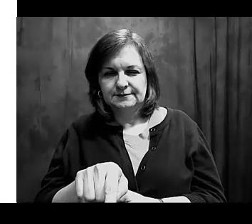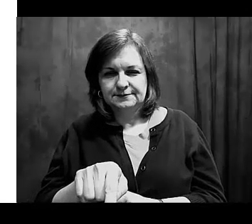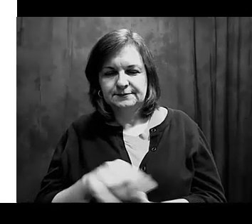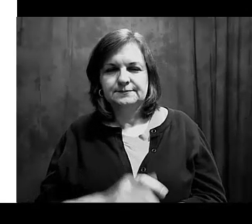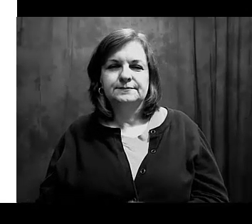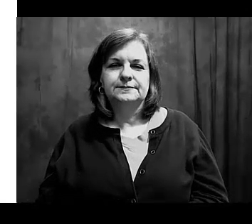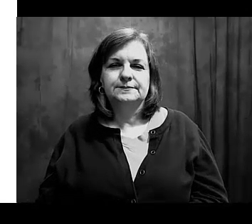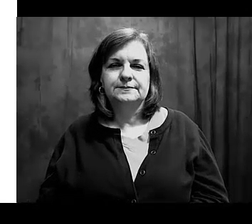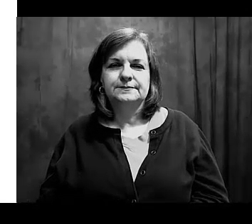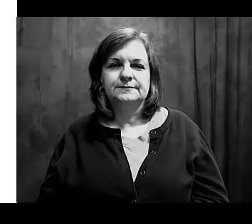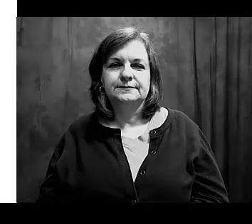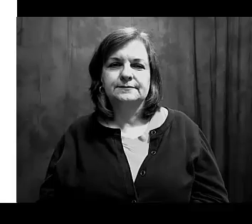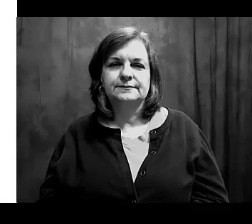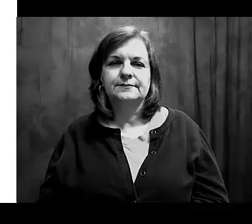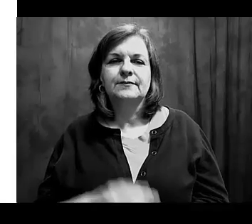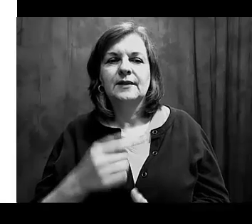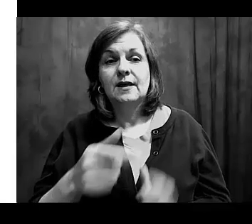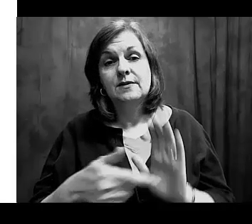right here.